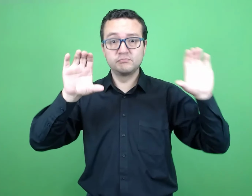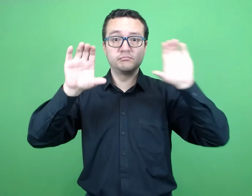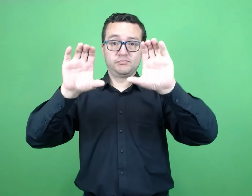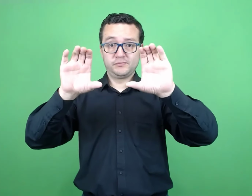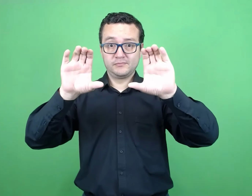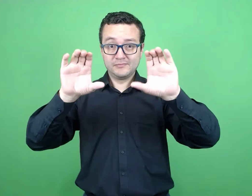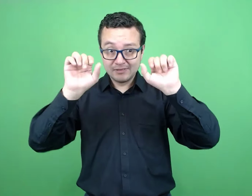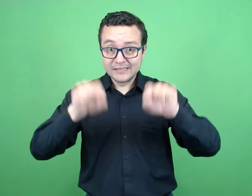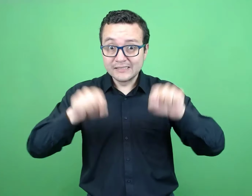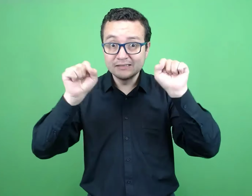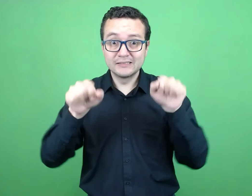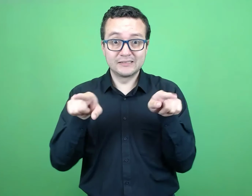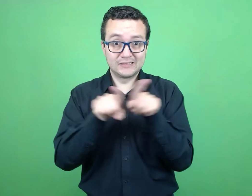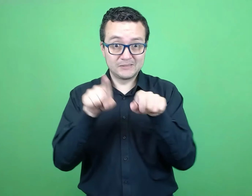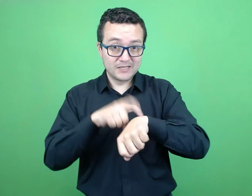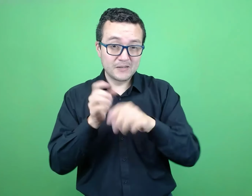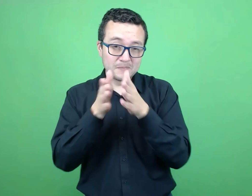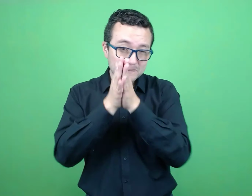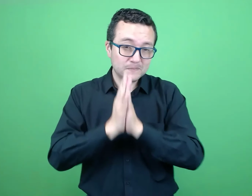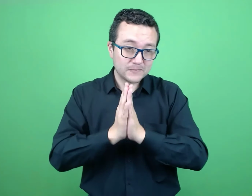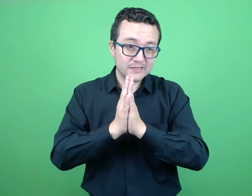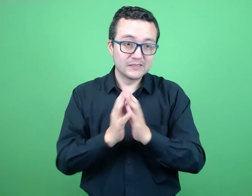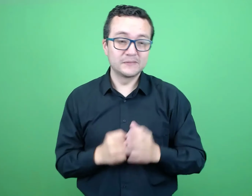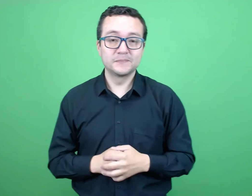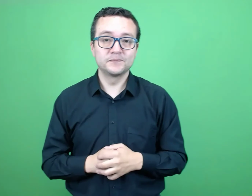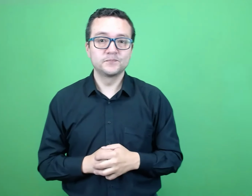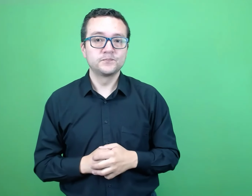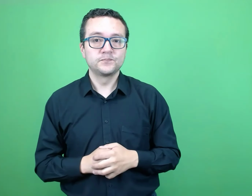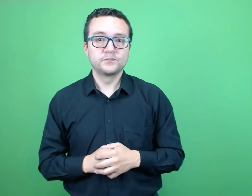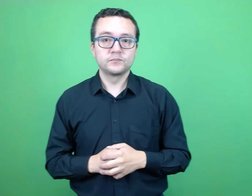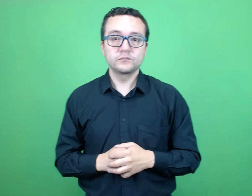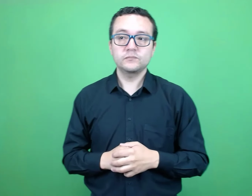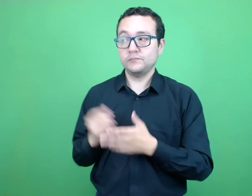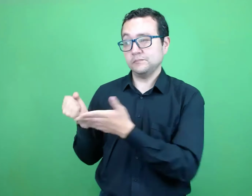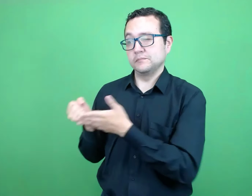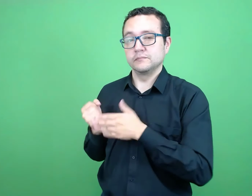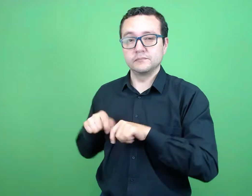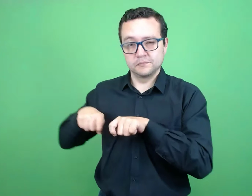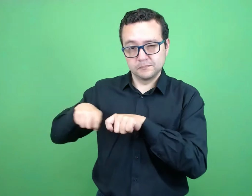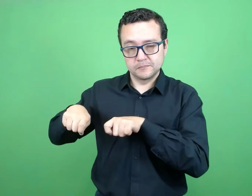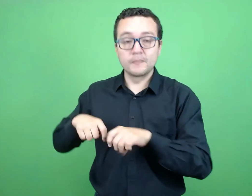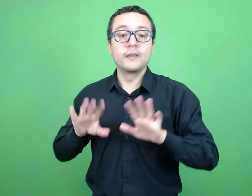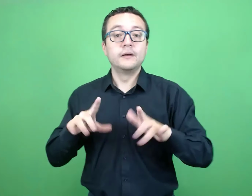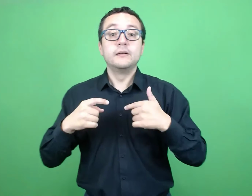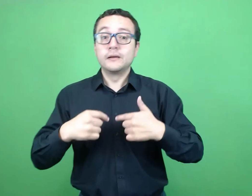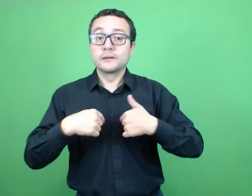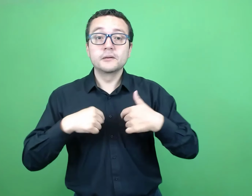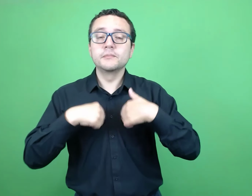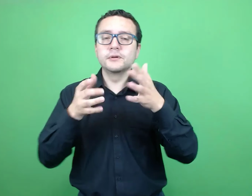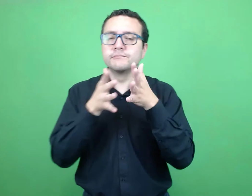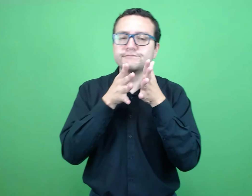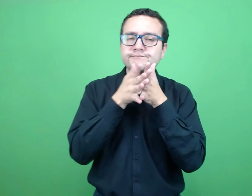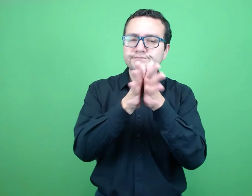Um, as Erika mentioned, I'll be briefly speaking about what the Global Disability Summit